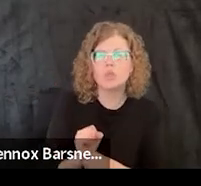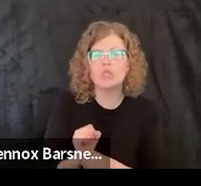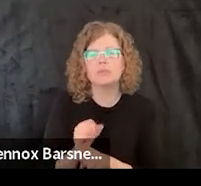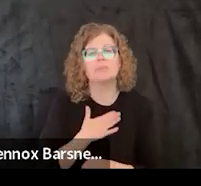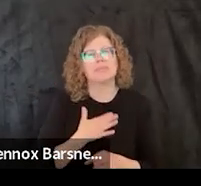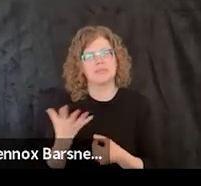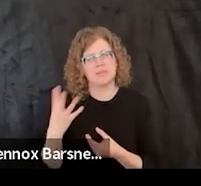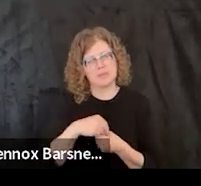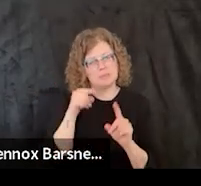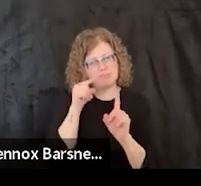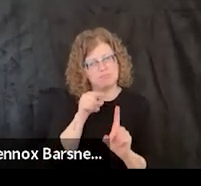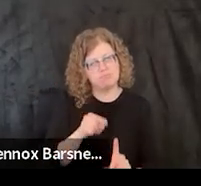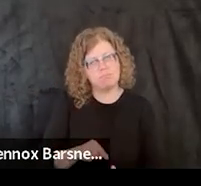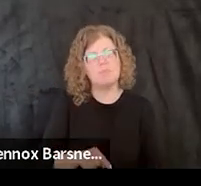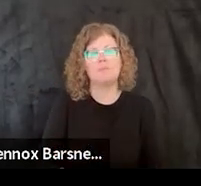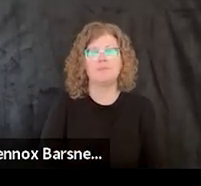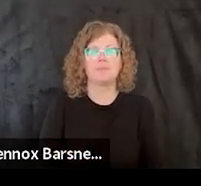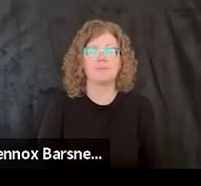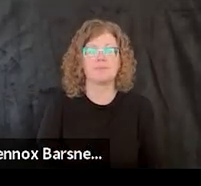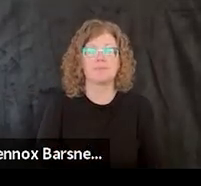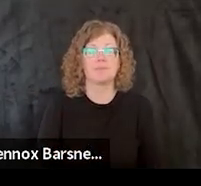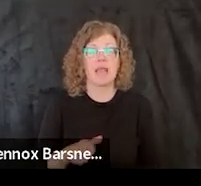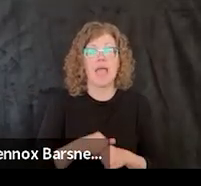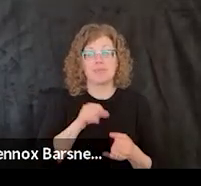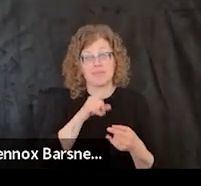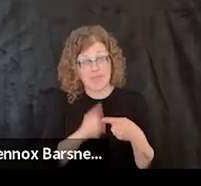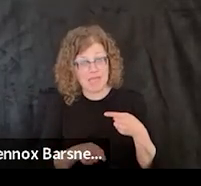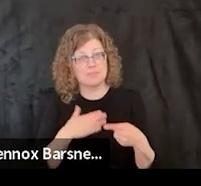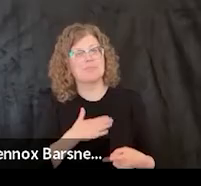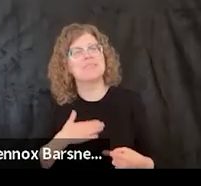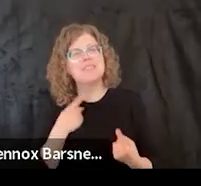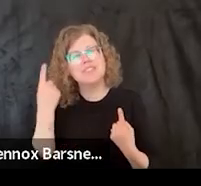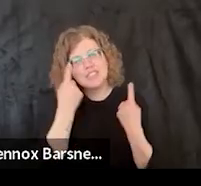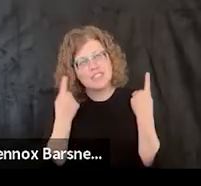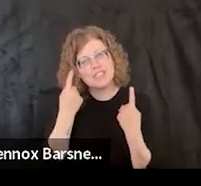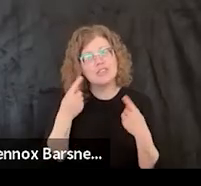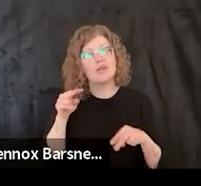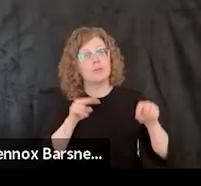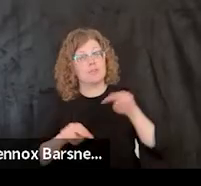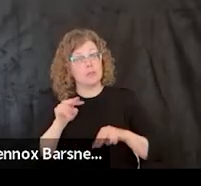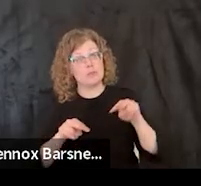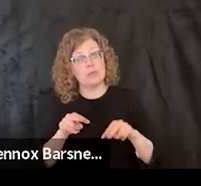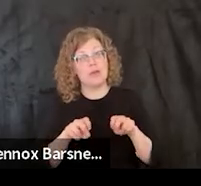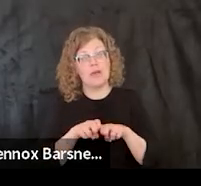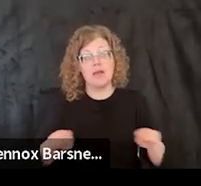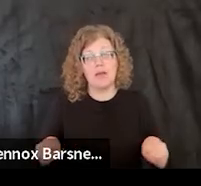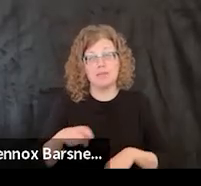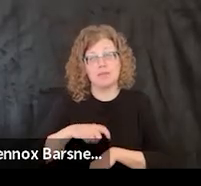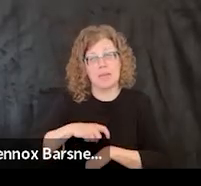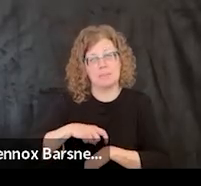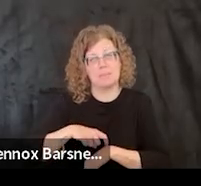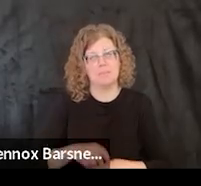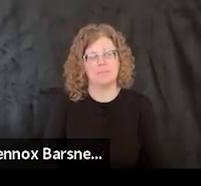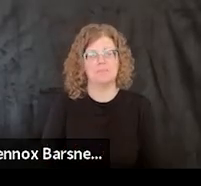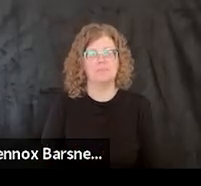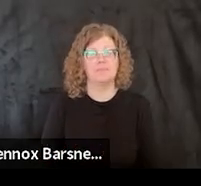Lastly, please be considerate of the committee's time. Assessors will only be asked to review up to 10 minutes